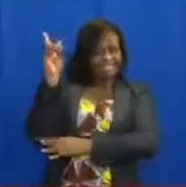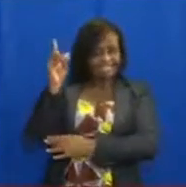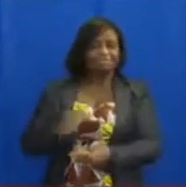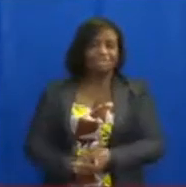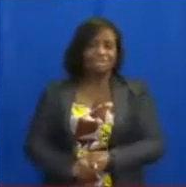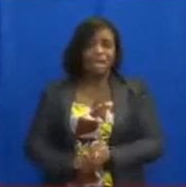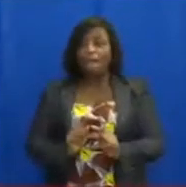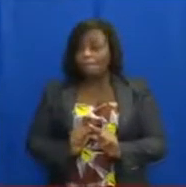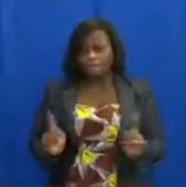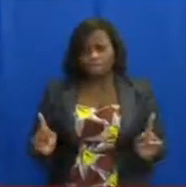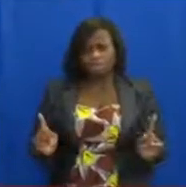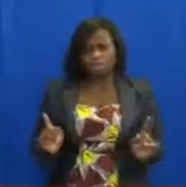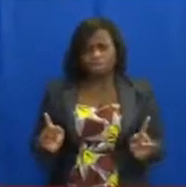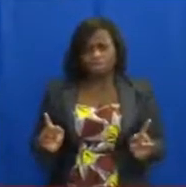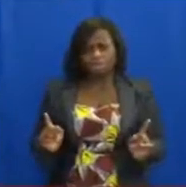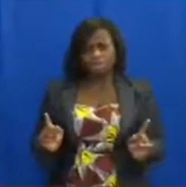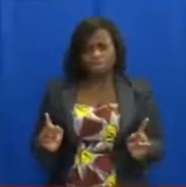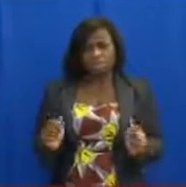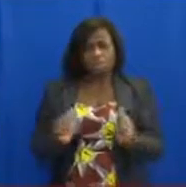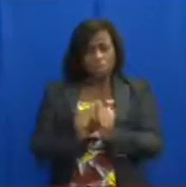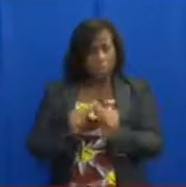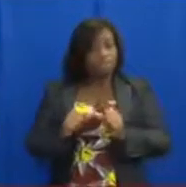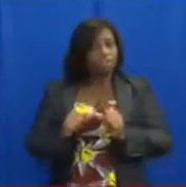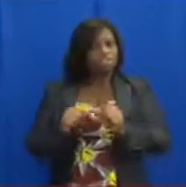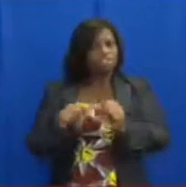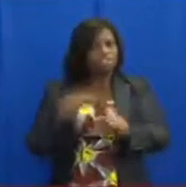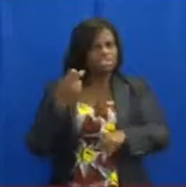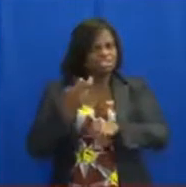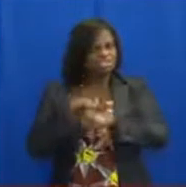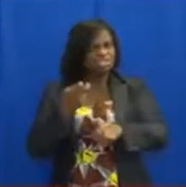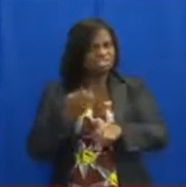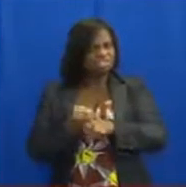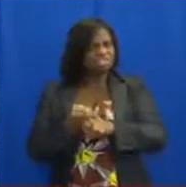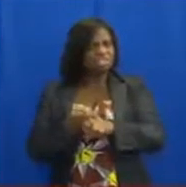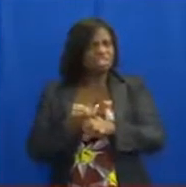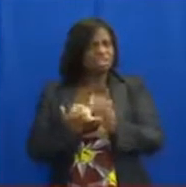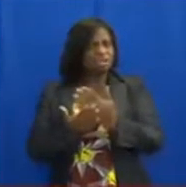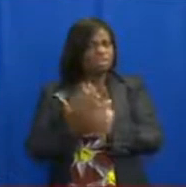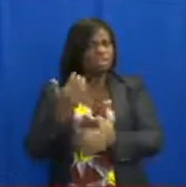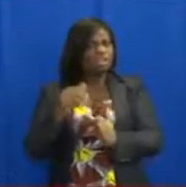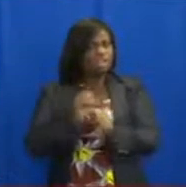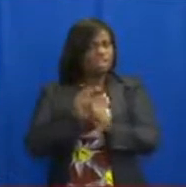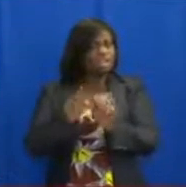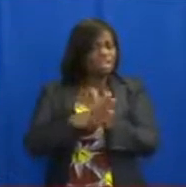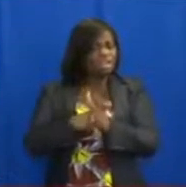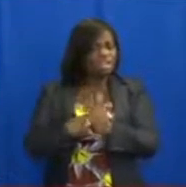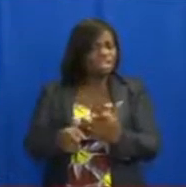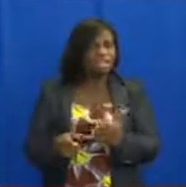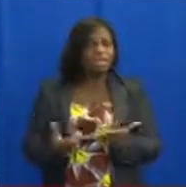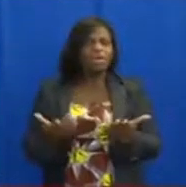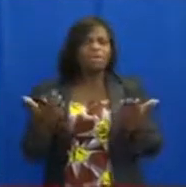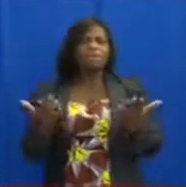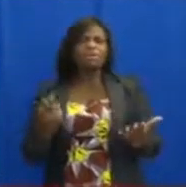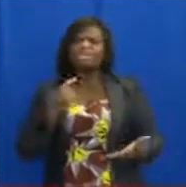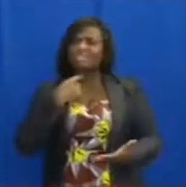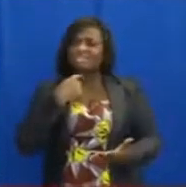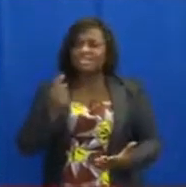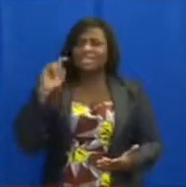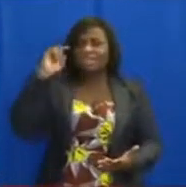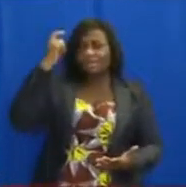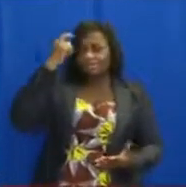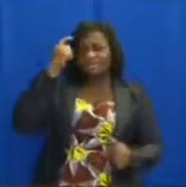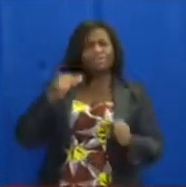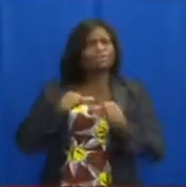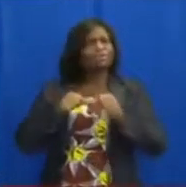December. However, with the continuing difficulties occasioned by the pandemic, I want to state the